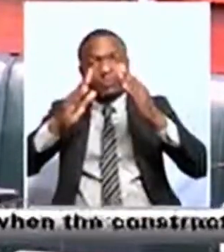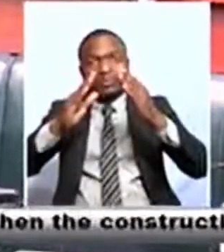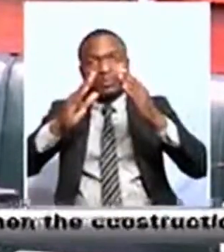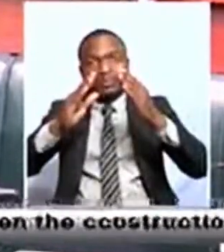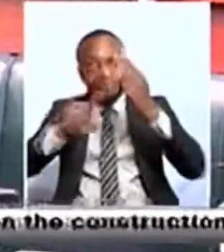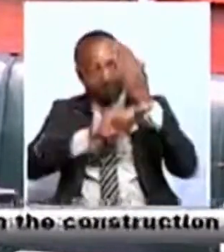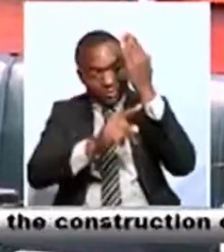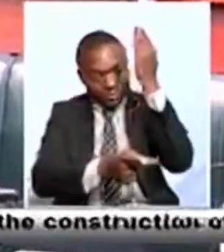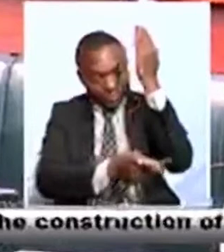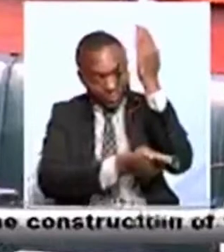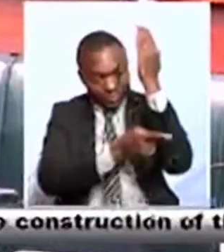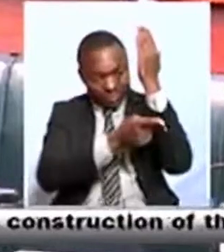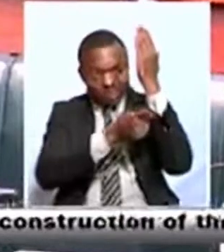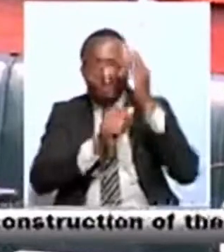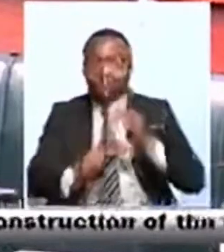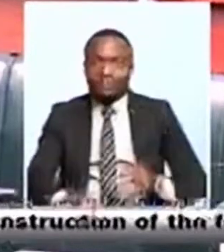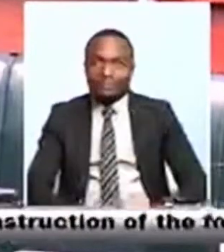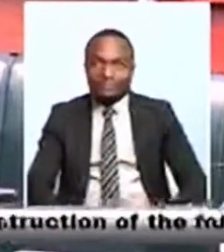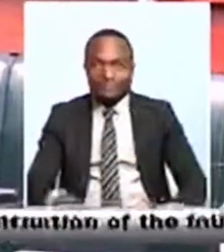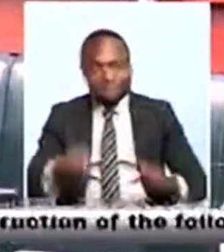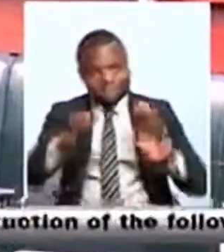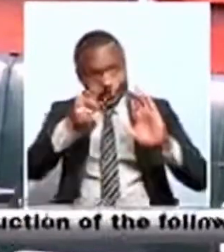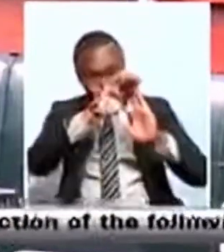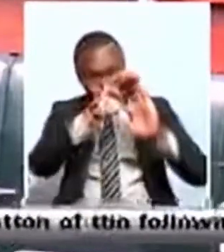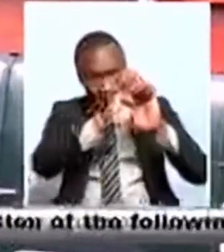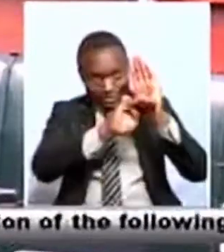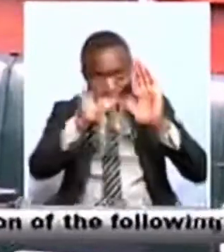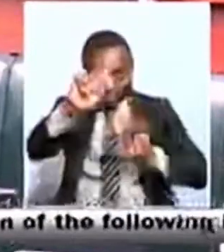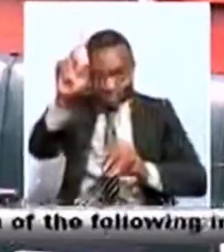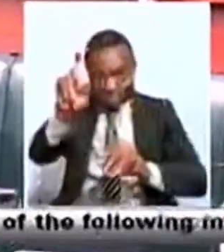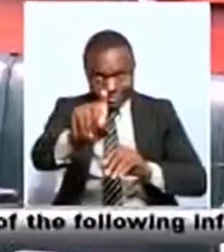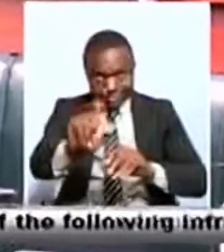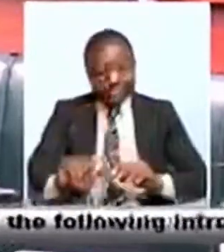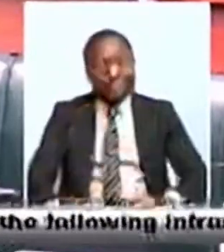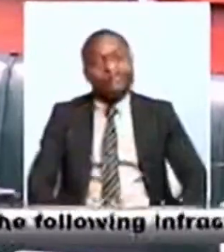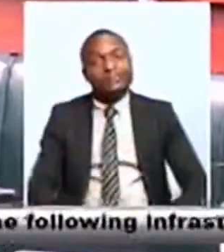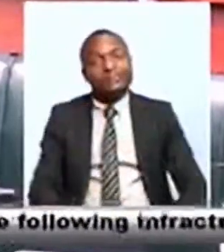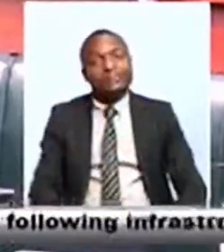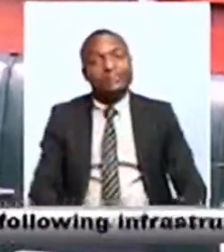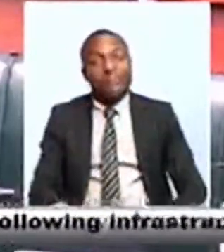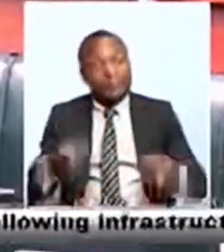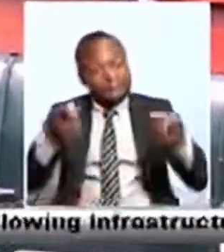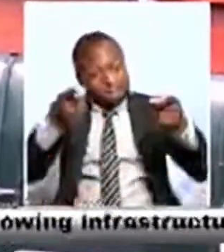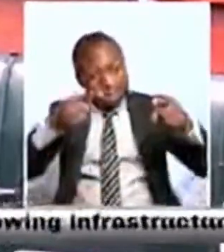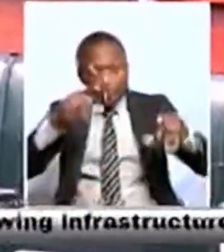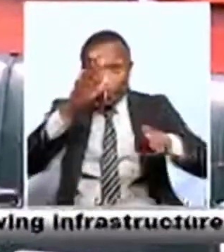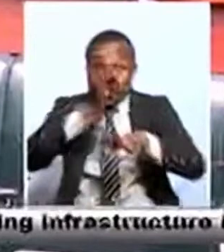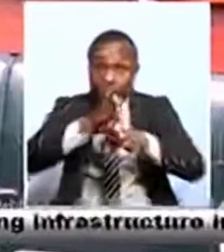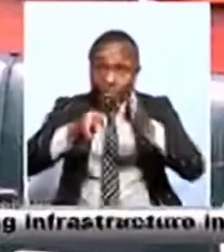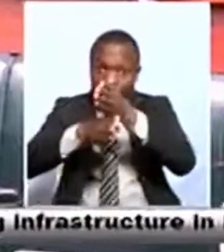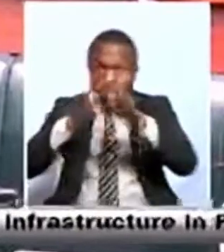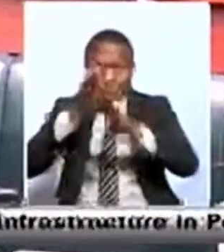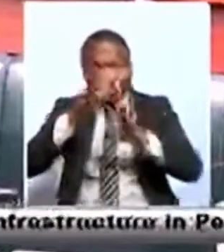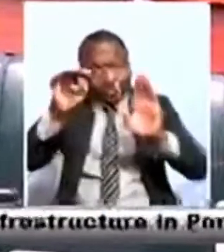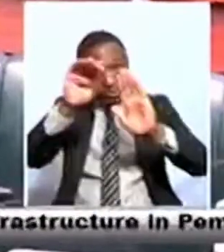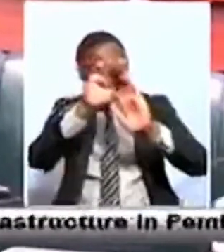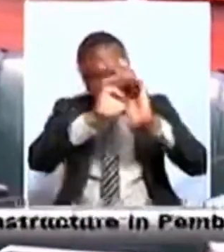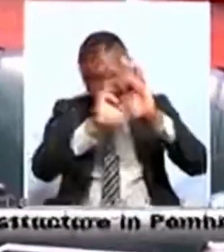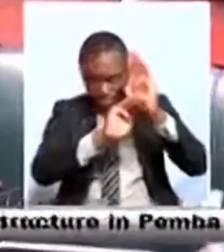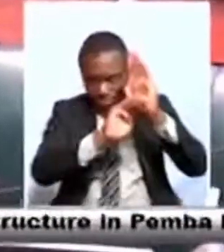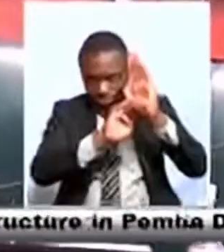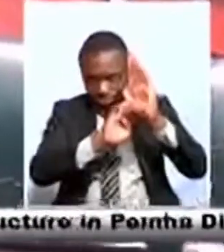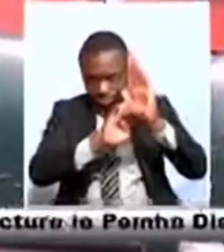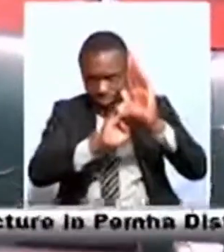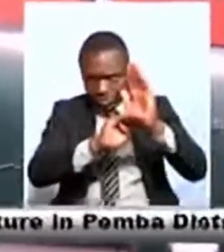Urban Development the following questions. When the construction of the following infrastructure